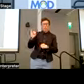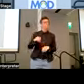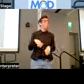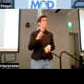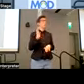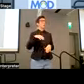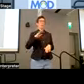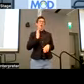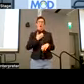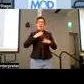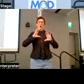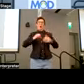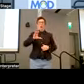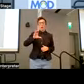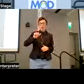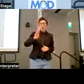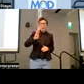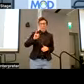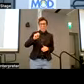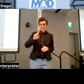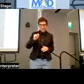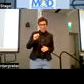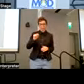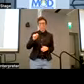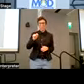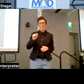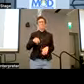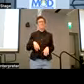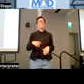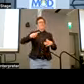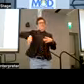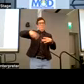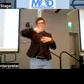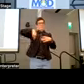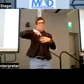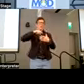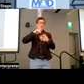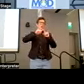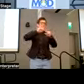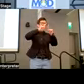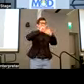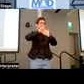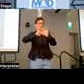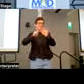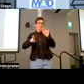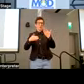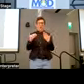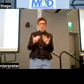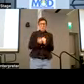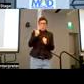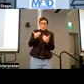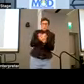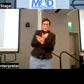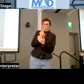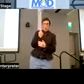our administration, our cabinet, you know, there's nine cabinet secretaries and I'm the, I'm the newest one, but